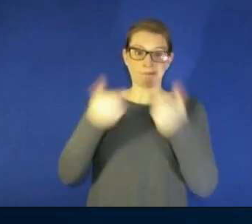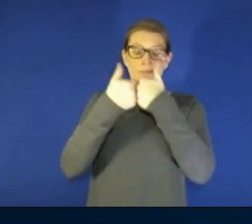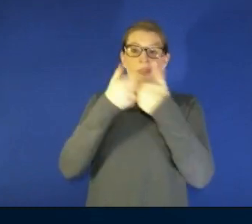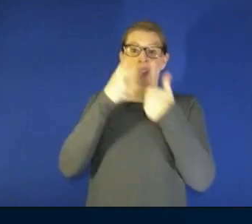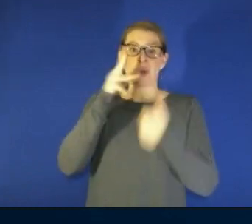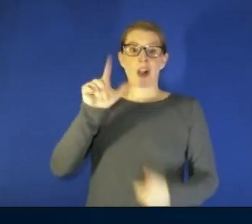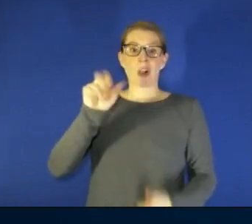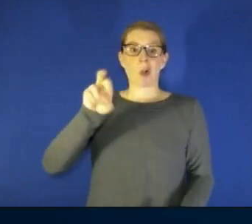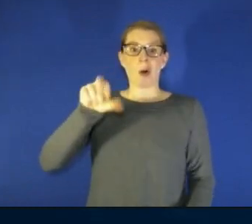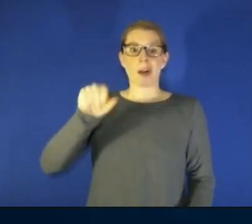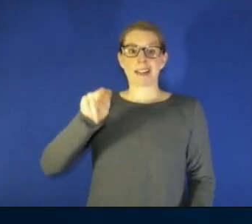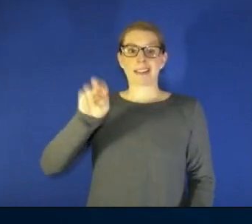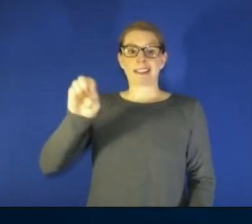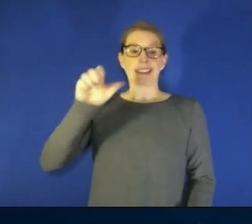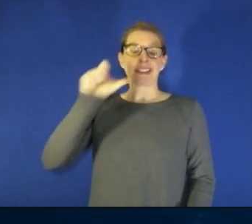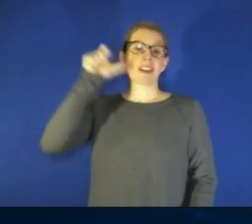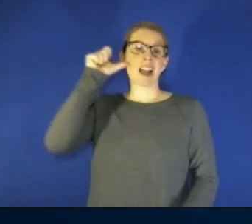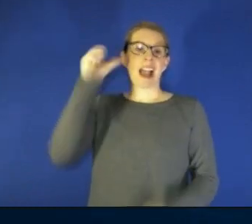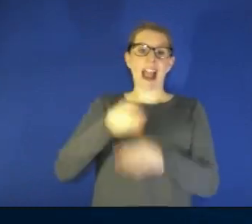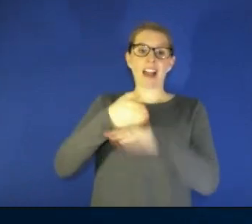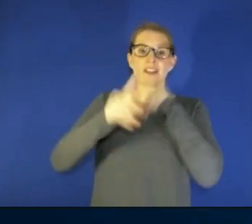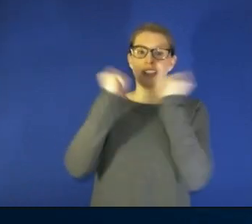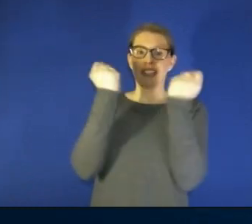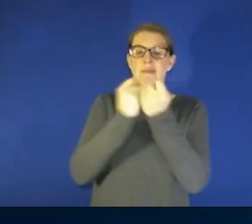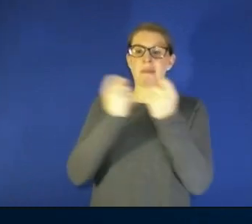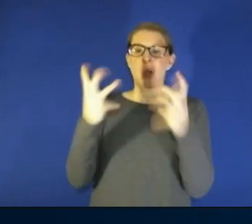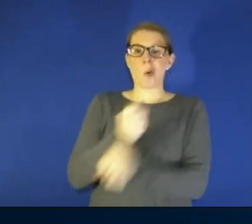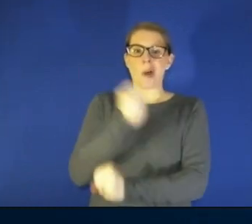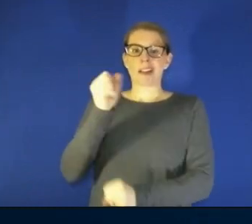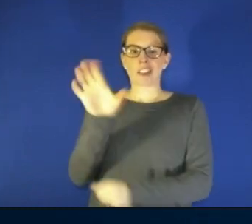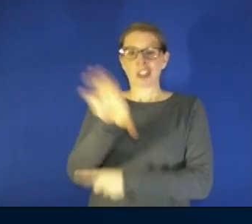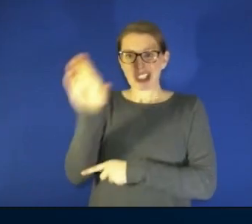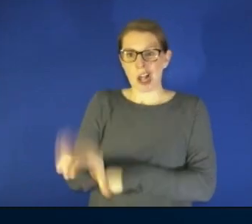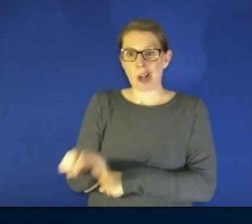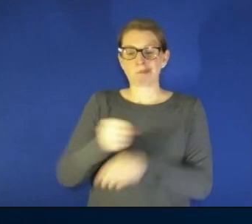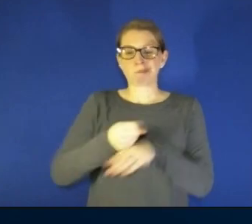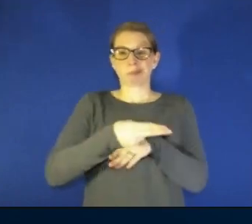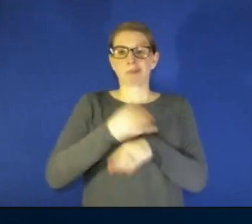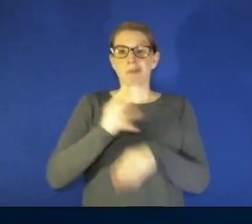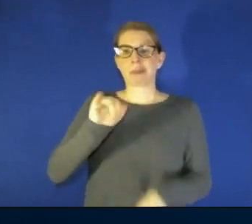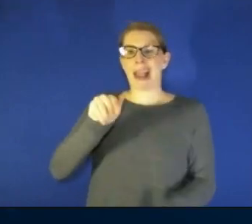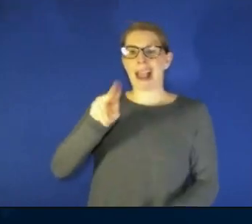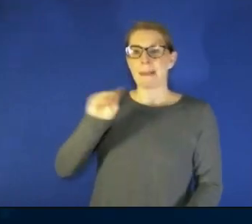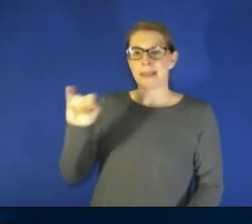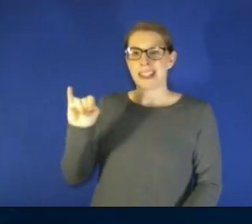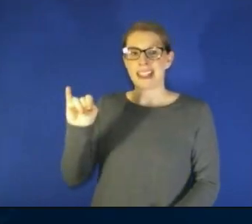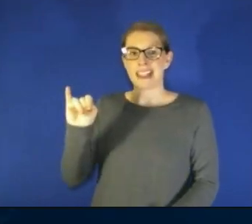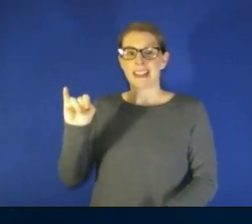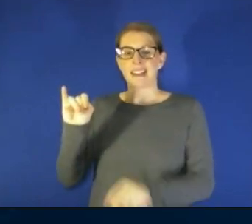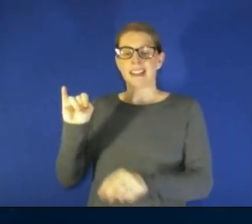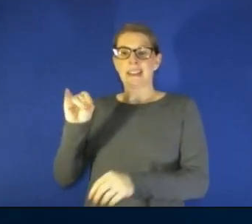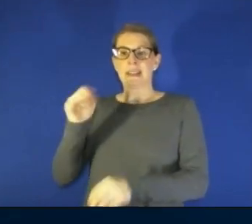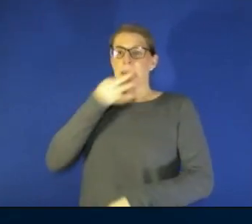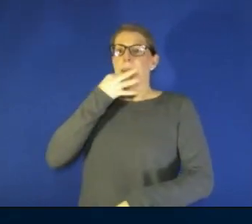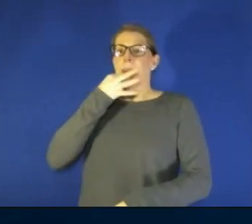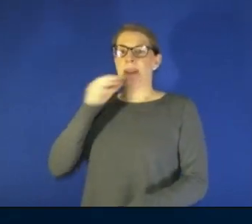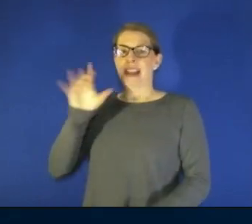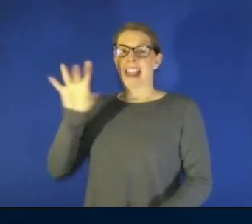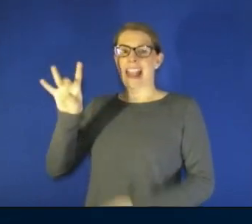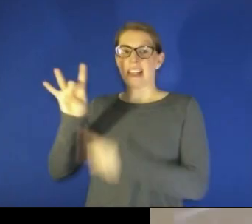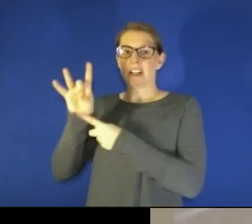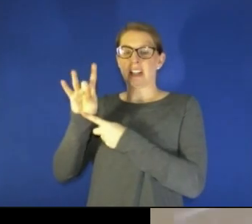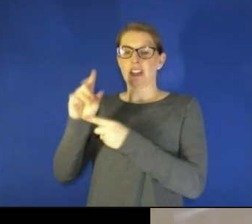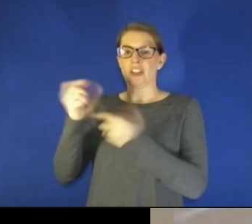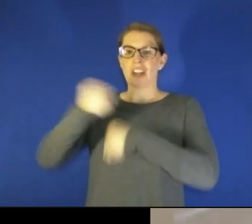yesterday after the team won in Chicago after beating Miami in the Elite Eight. In fact, police had to shut down the main road